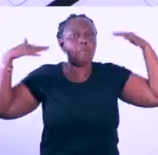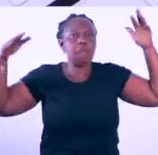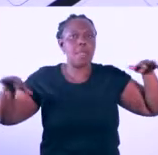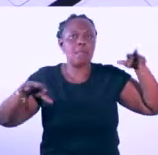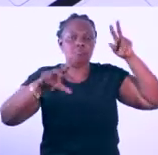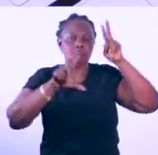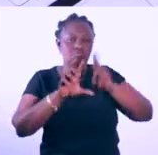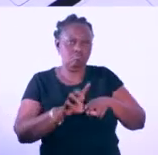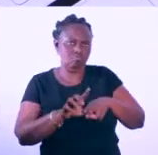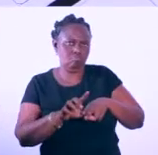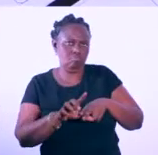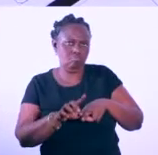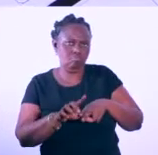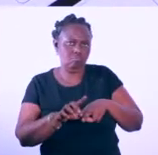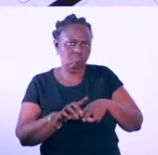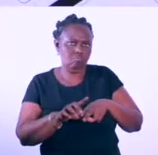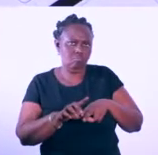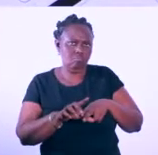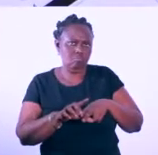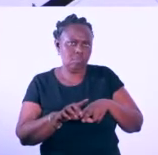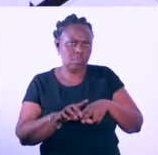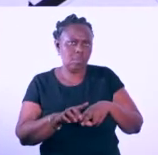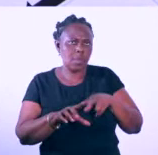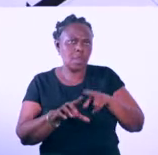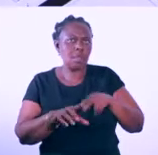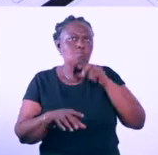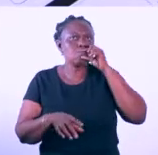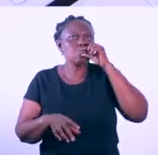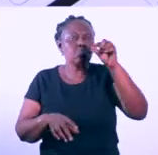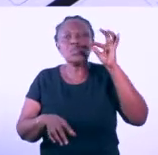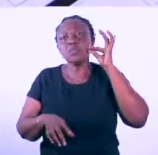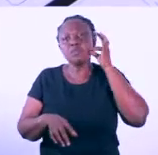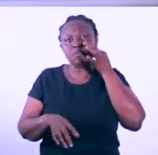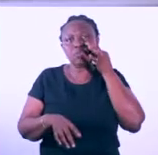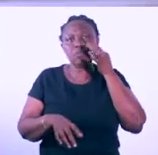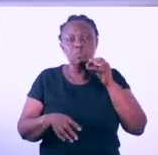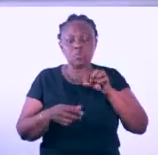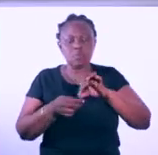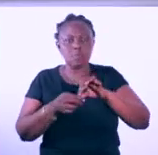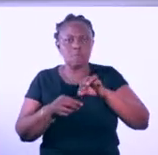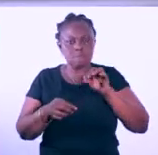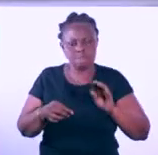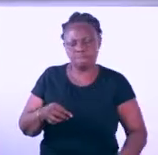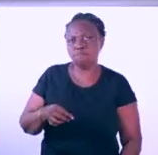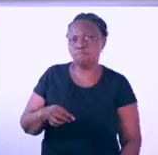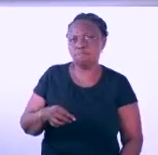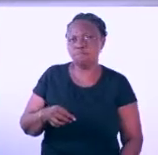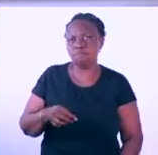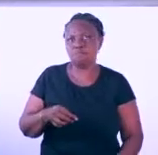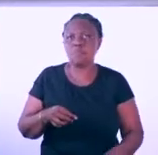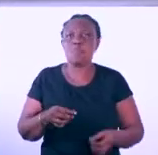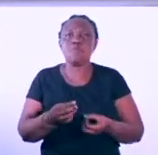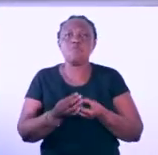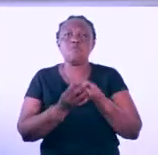tree. In the beak of that bird was a fruit. The seeds of the fruit fell under the tree and the small plants